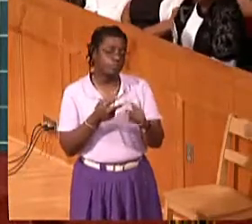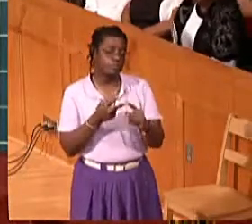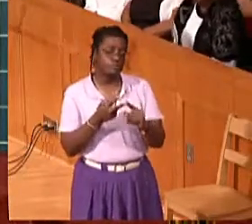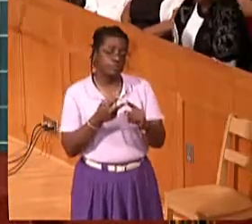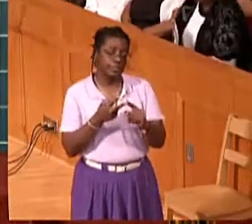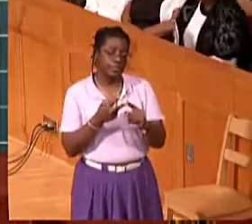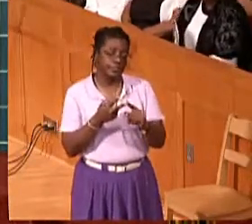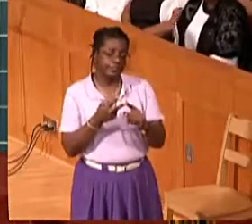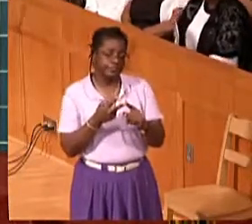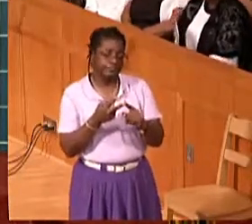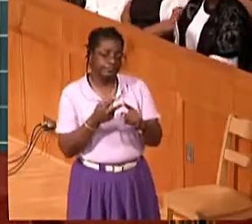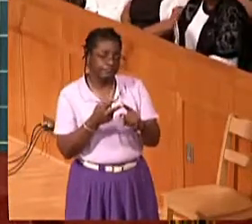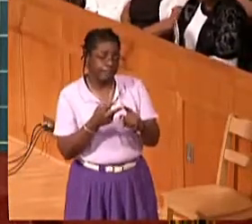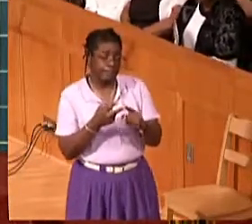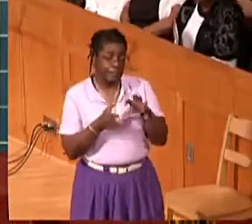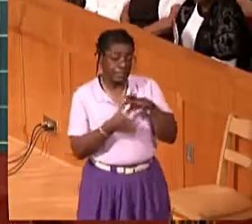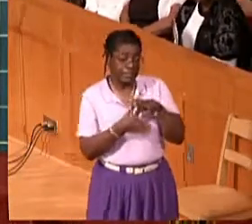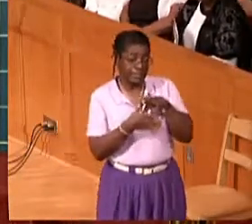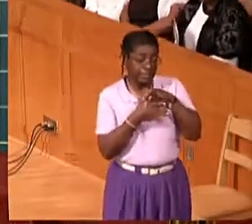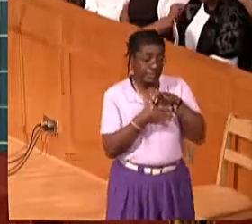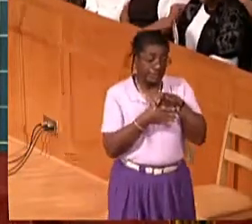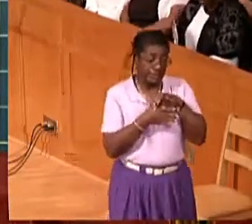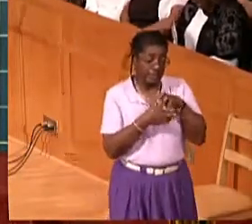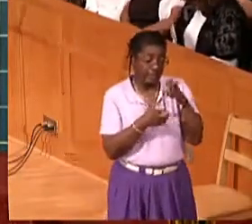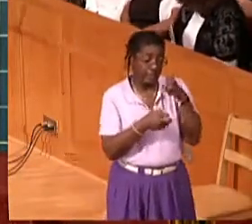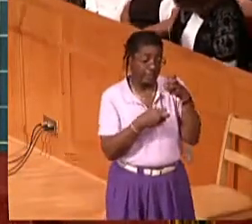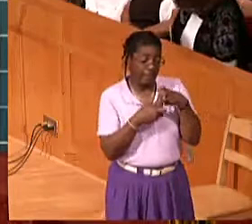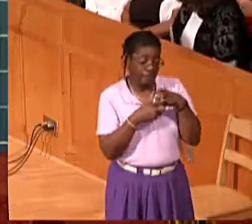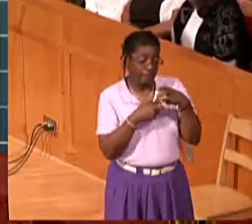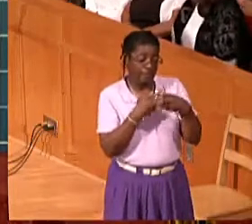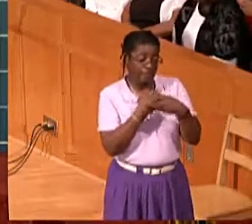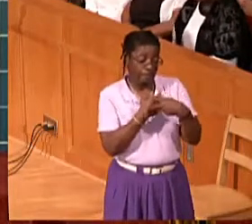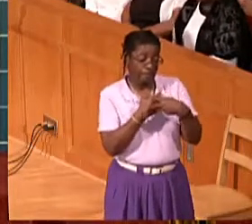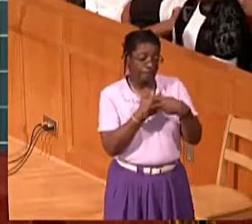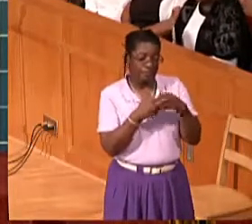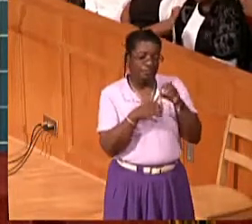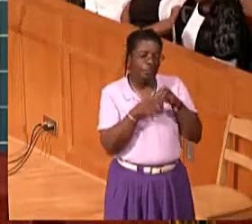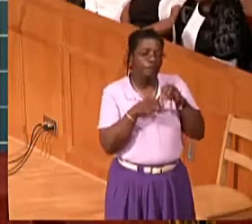the meat off this bone. But let me just give. Jesus says.